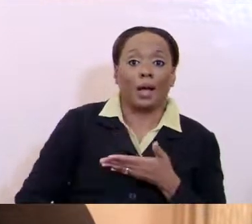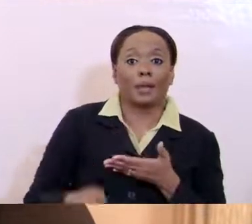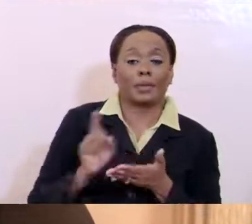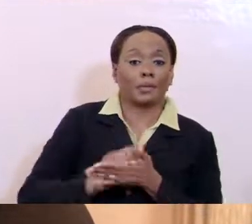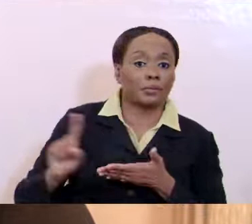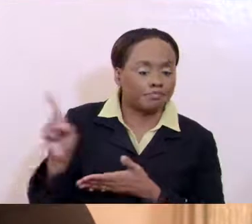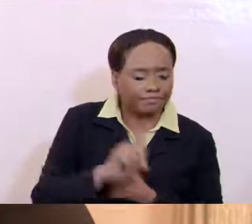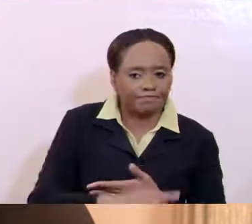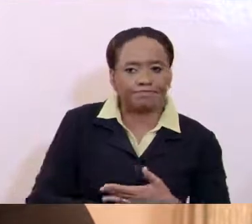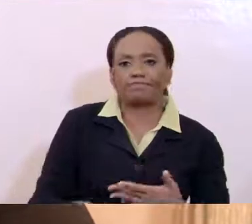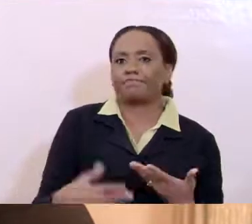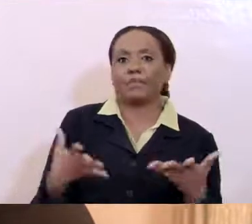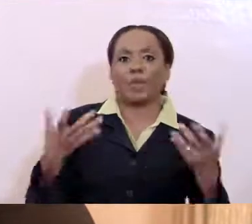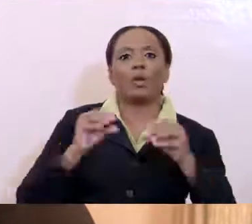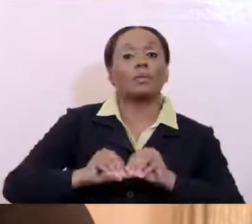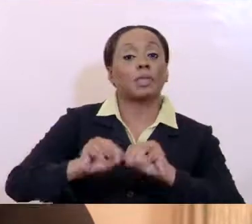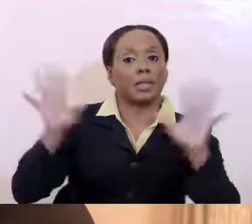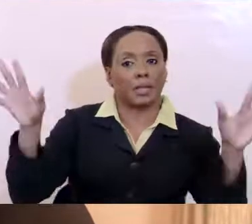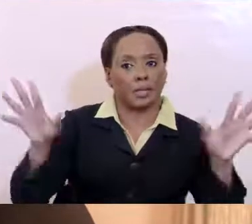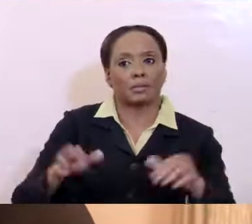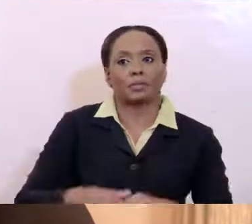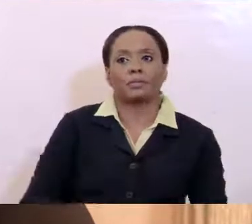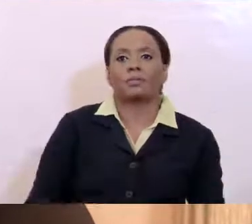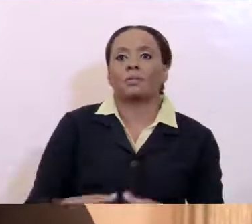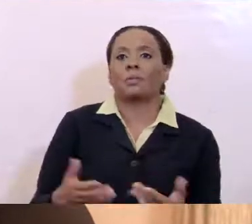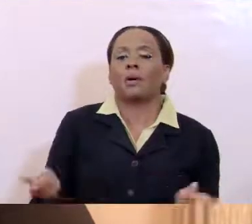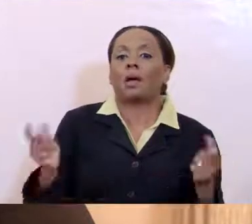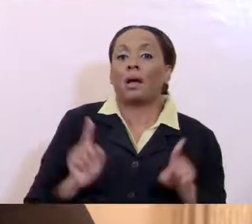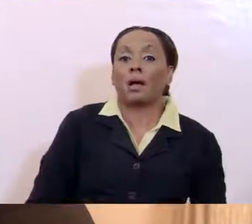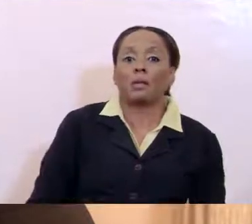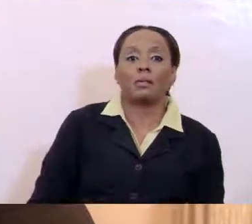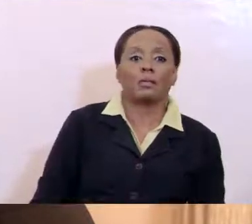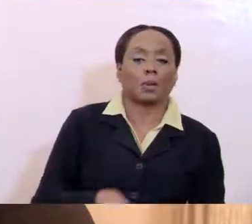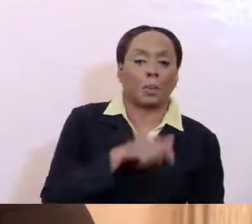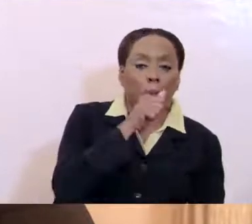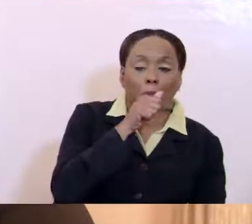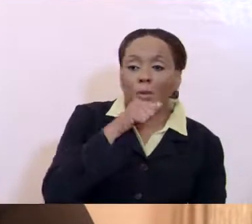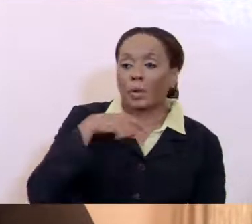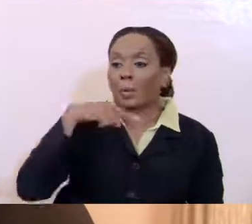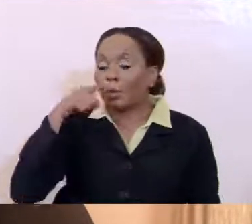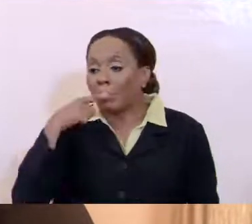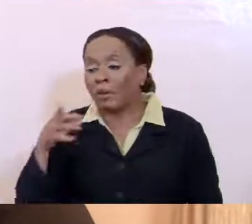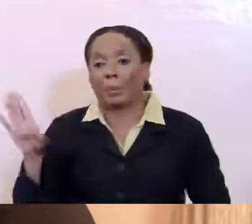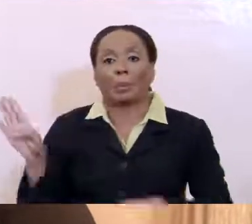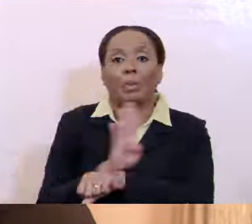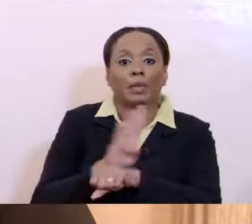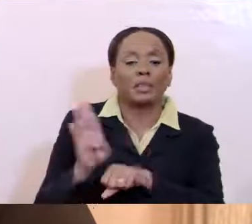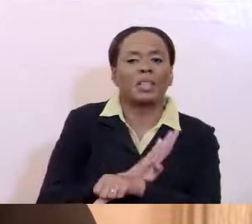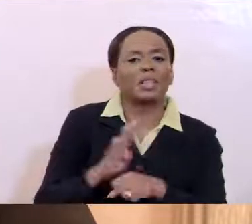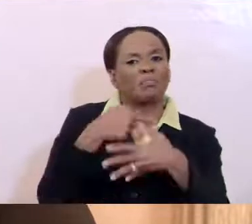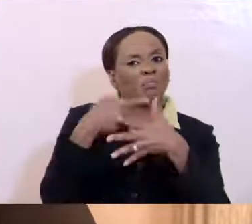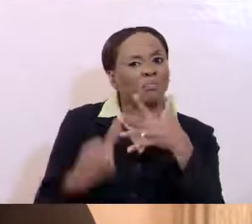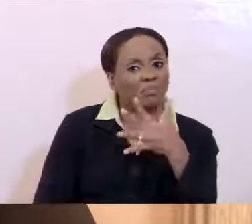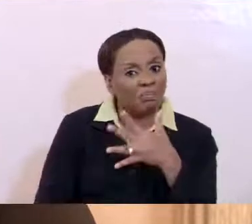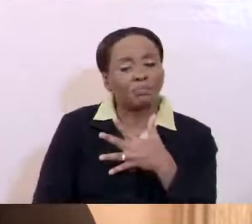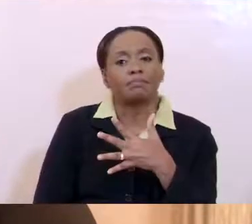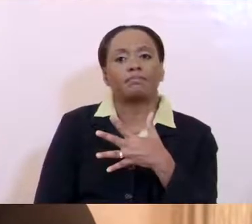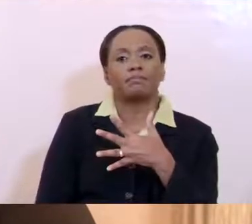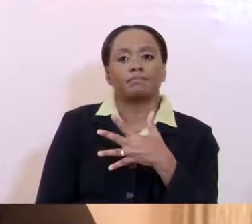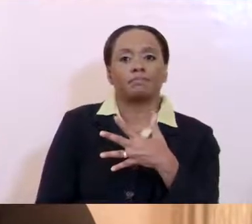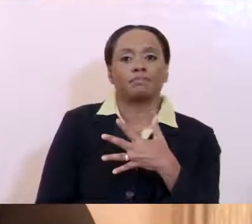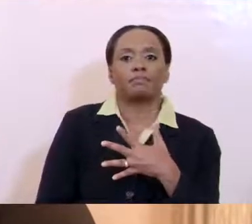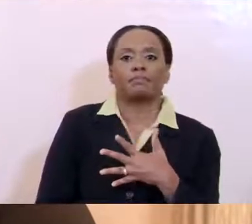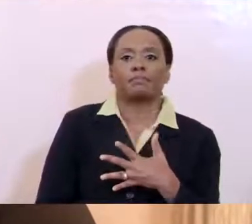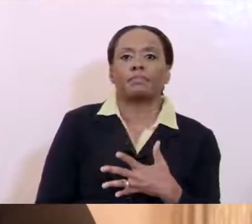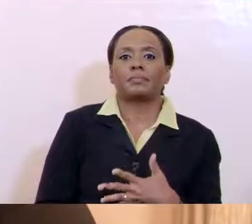you what happens at the private level, what happens at the public level, what happens at the commercial level, and generally what